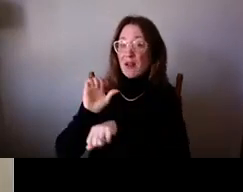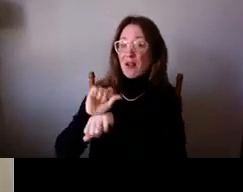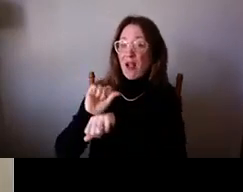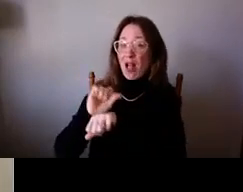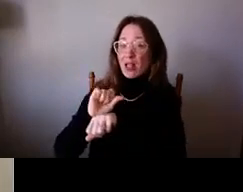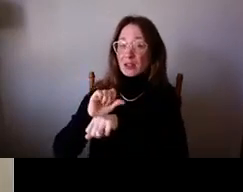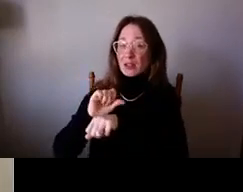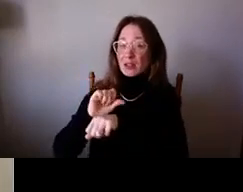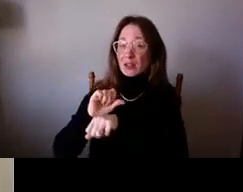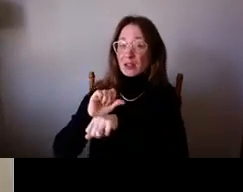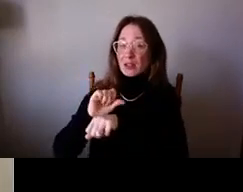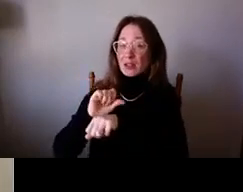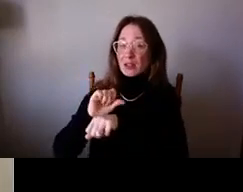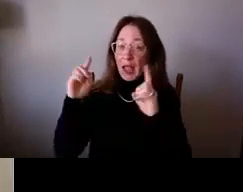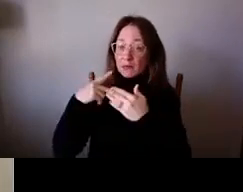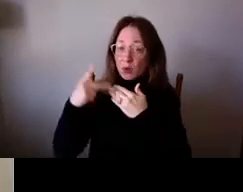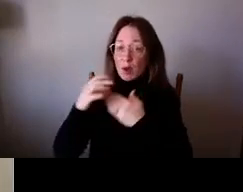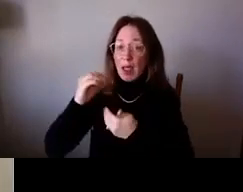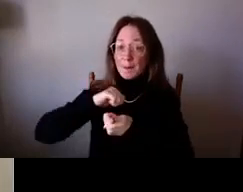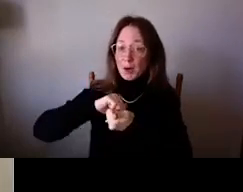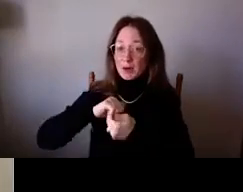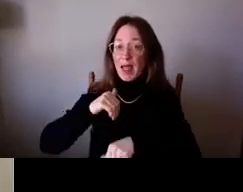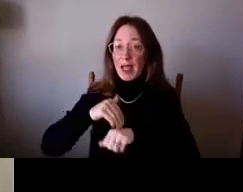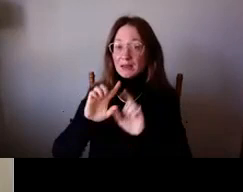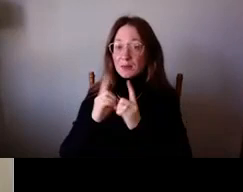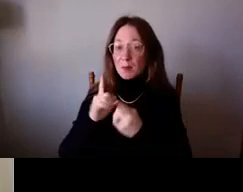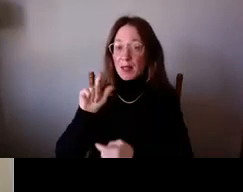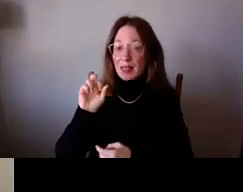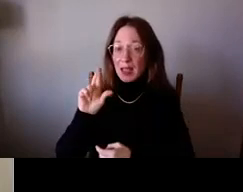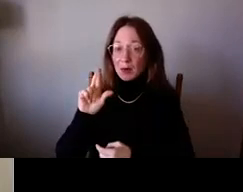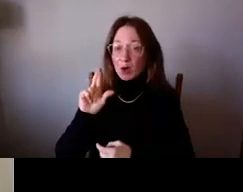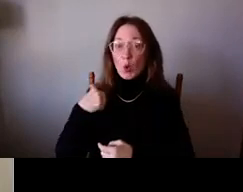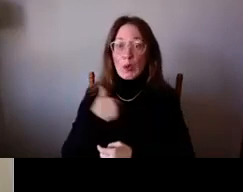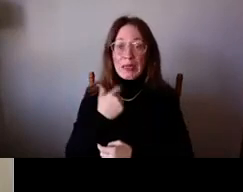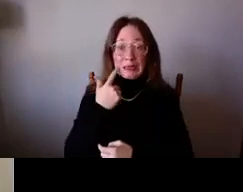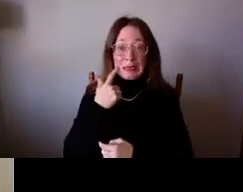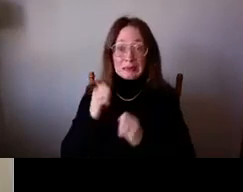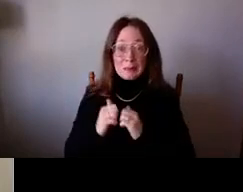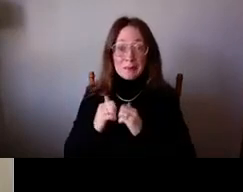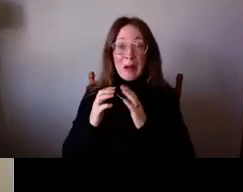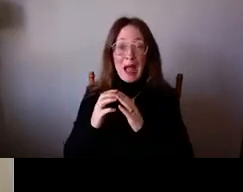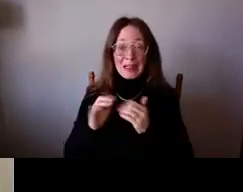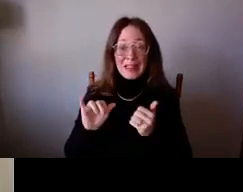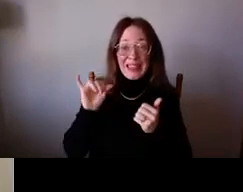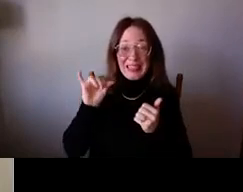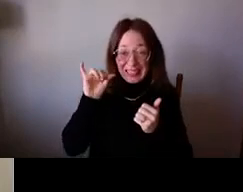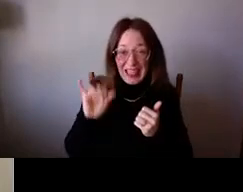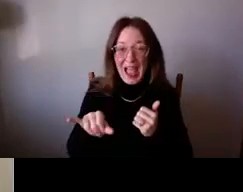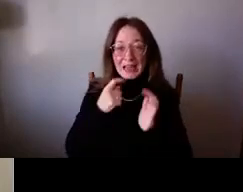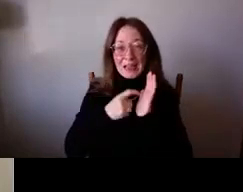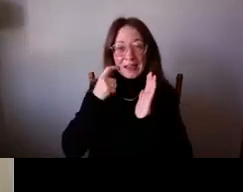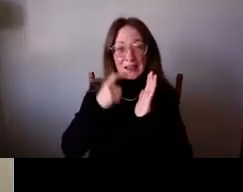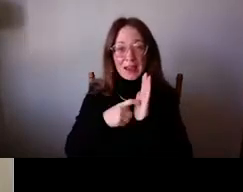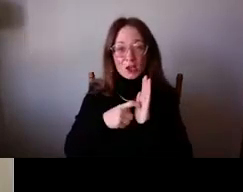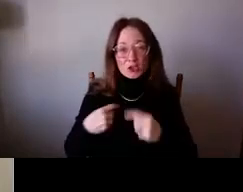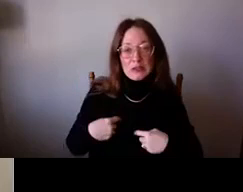program and our partners at the Department of Labor, we have been piloting this indicator since program year 16.